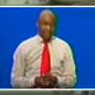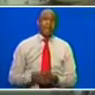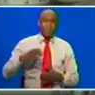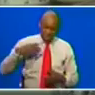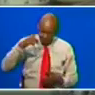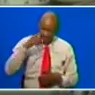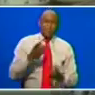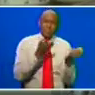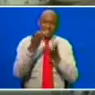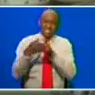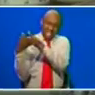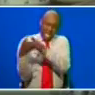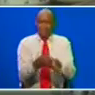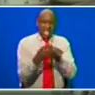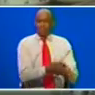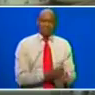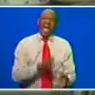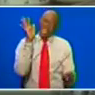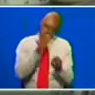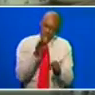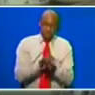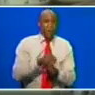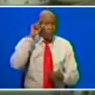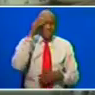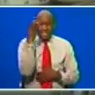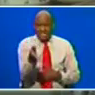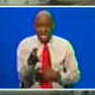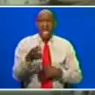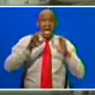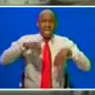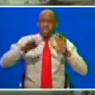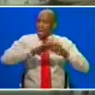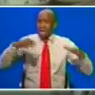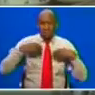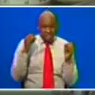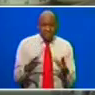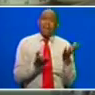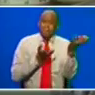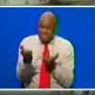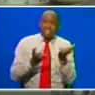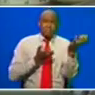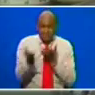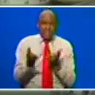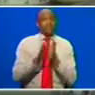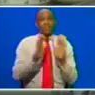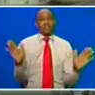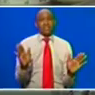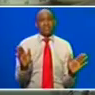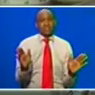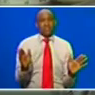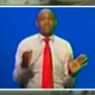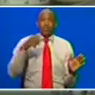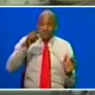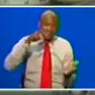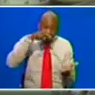wanaujumu biashara sana sana. Mombasa atuna agricultural land, ni biashara wamuke, ni biashara